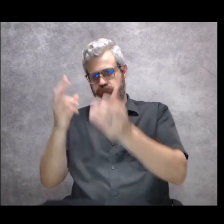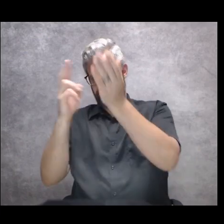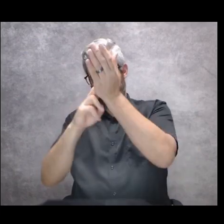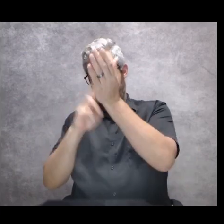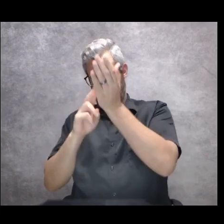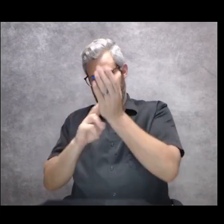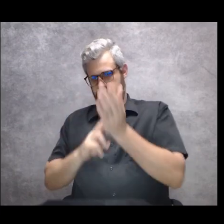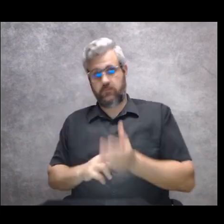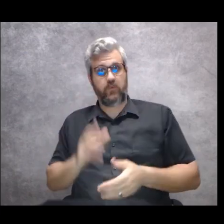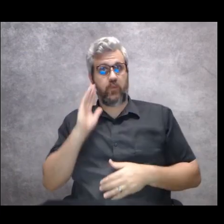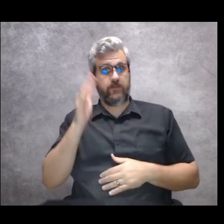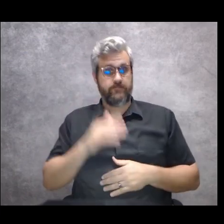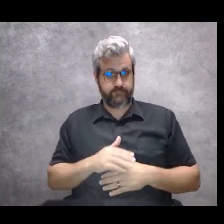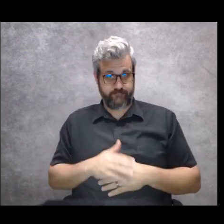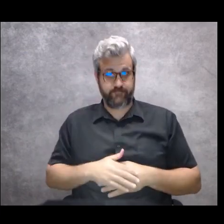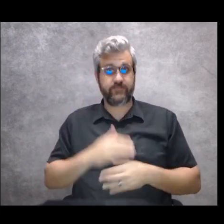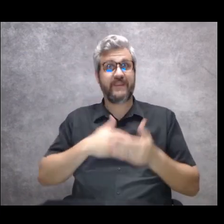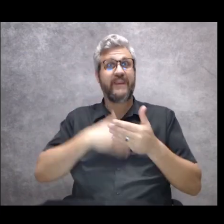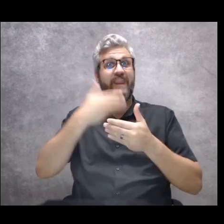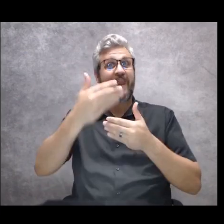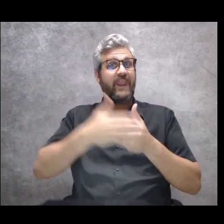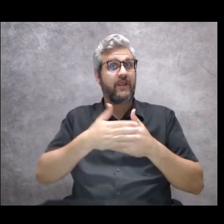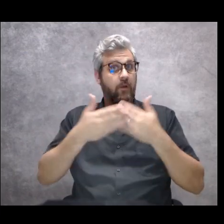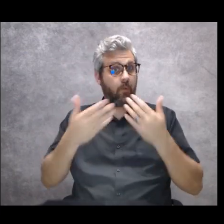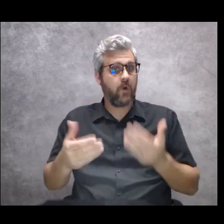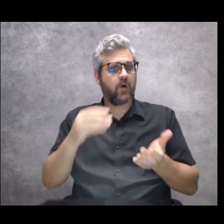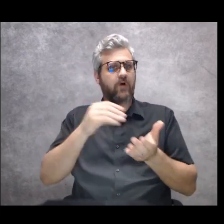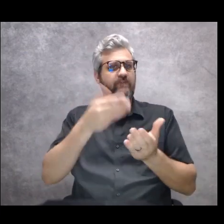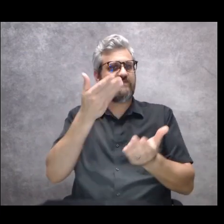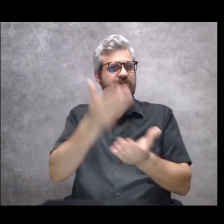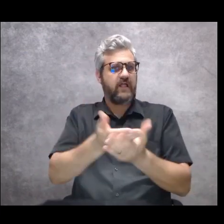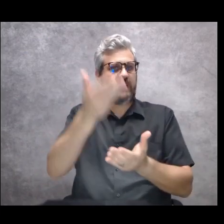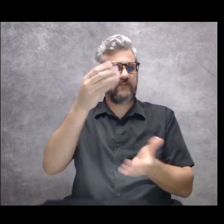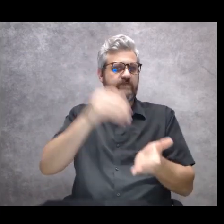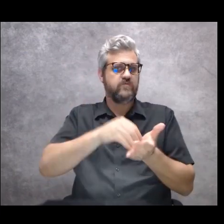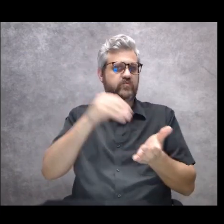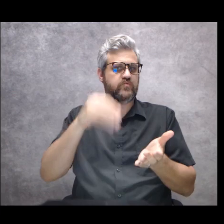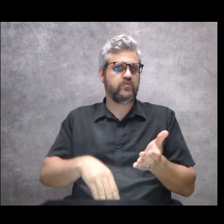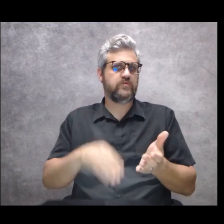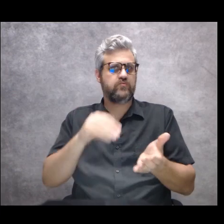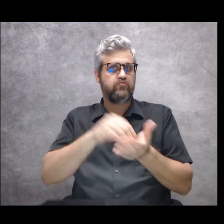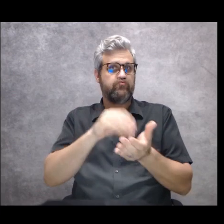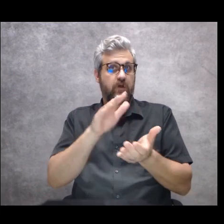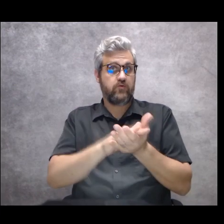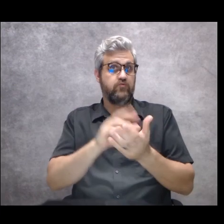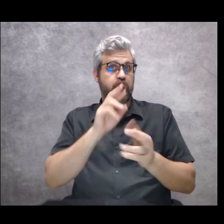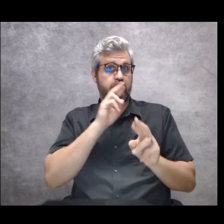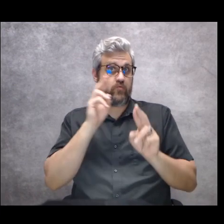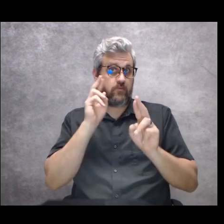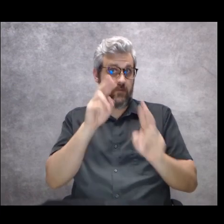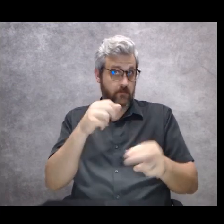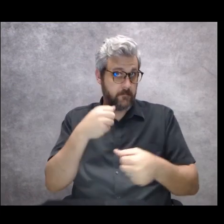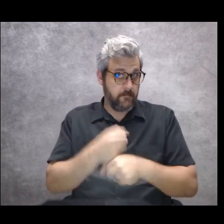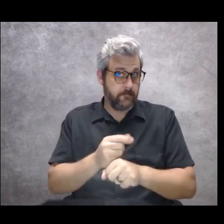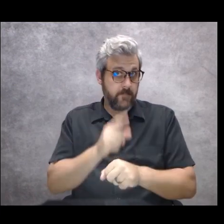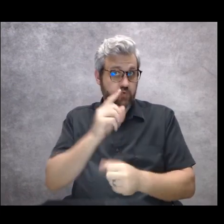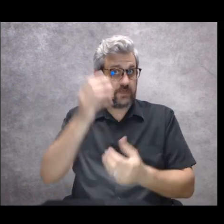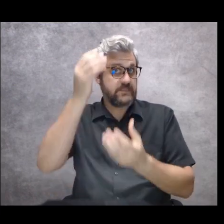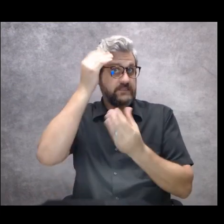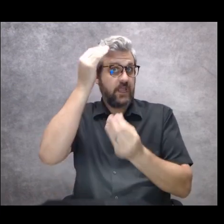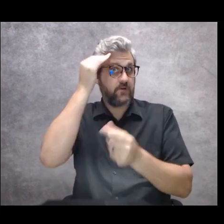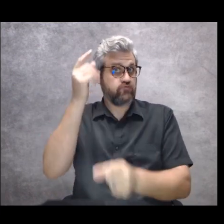Next, we're going to look at the validation of student records report. In order to ensure data is correct for the school report